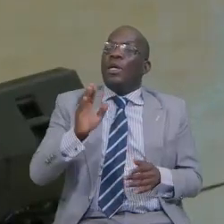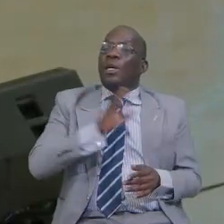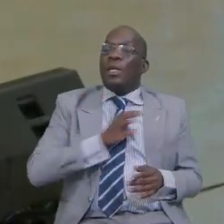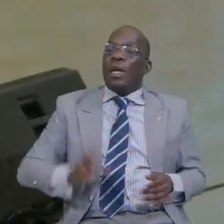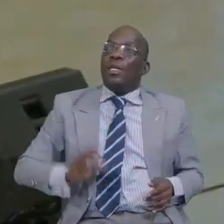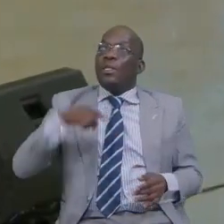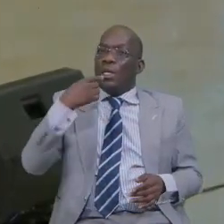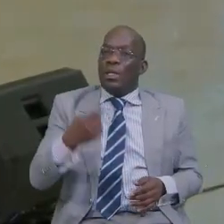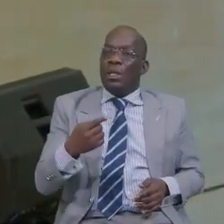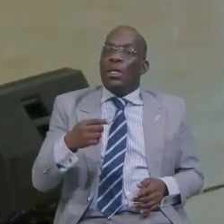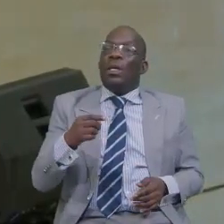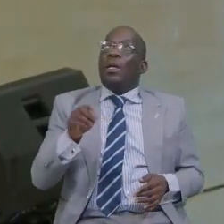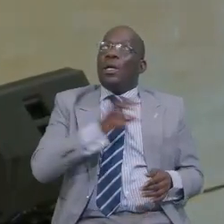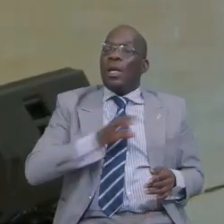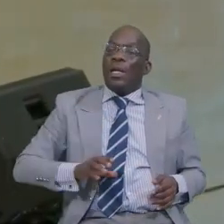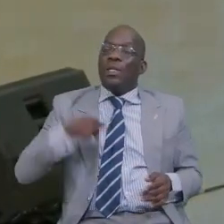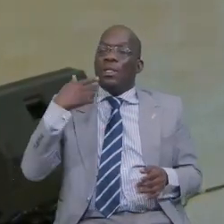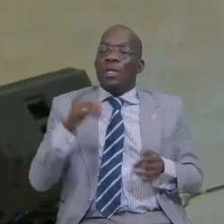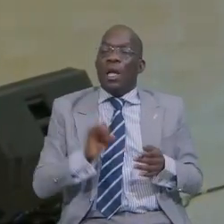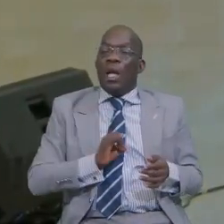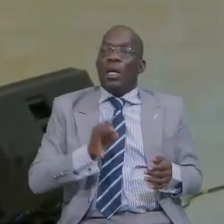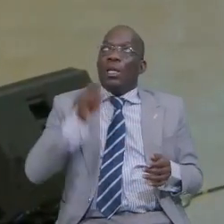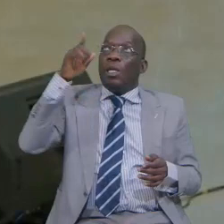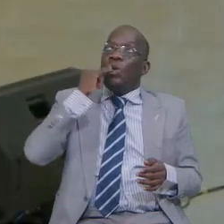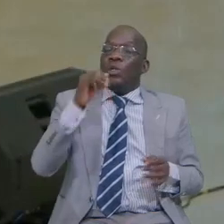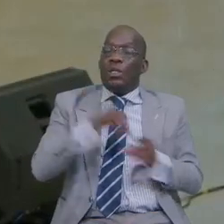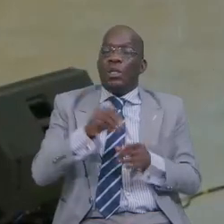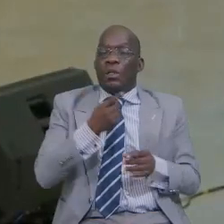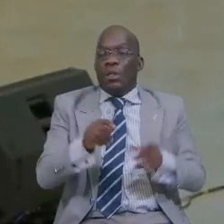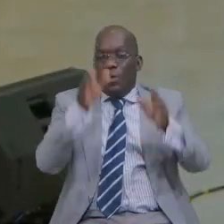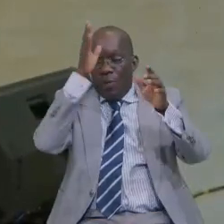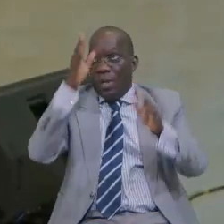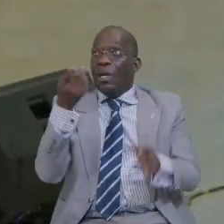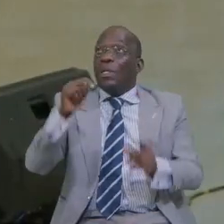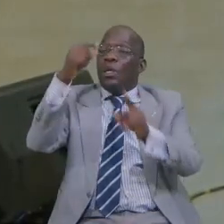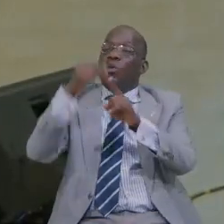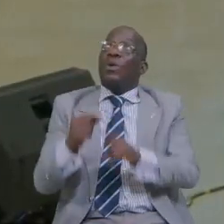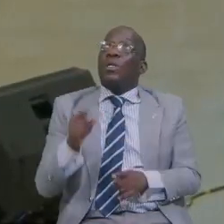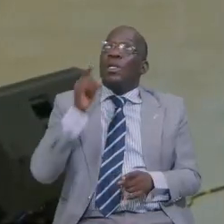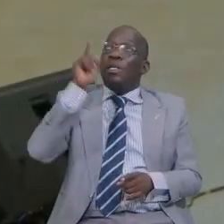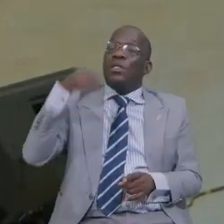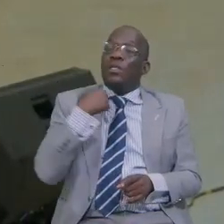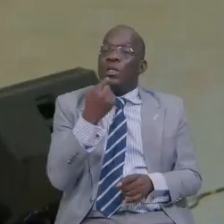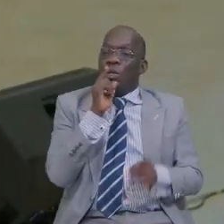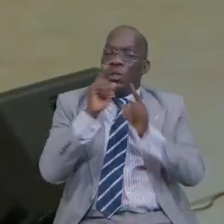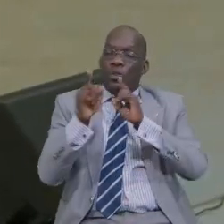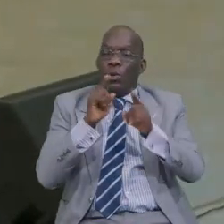Father. And the words he spoke, he did not speak of himself, but